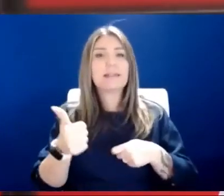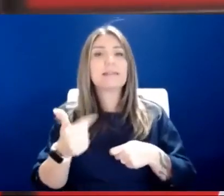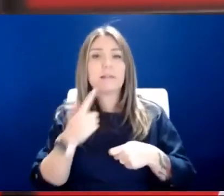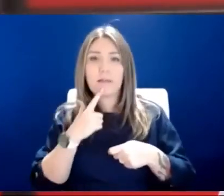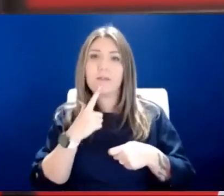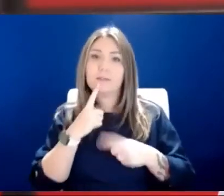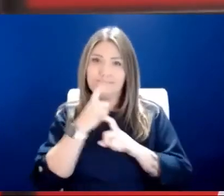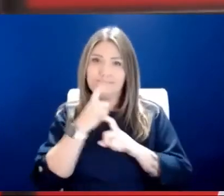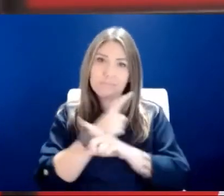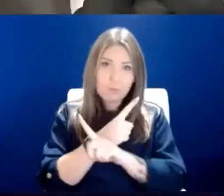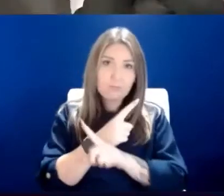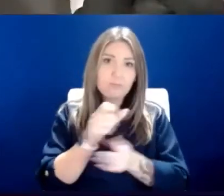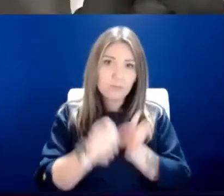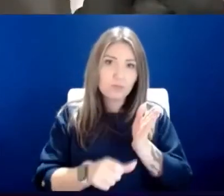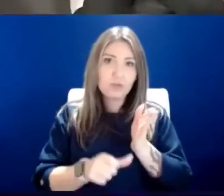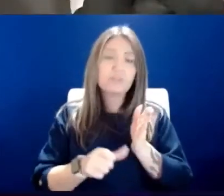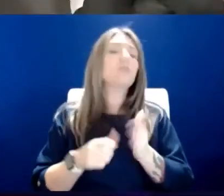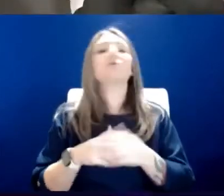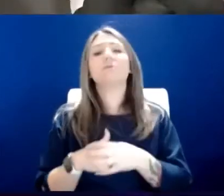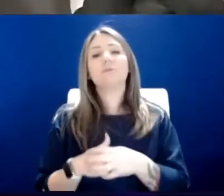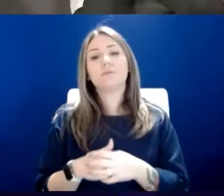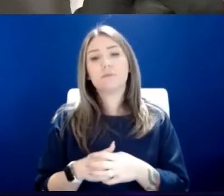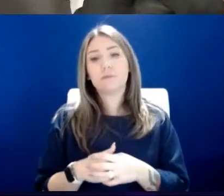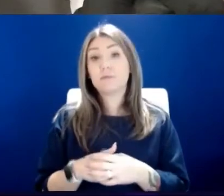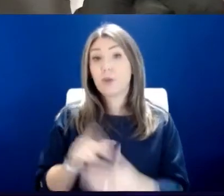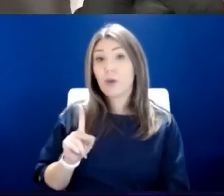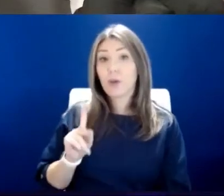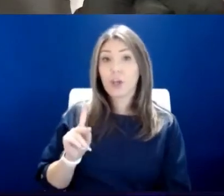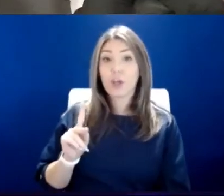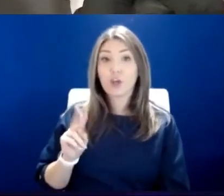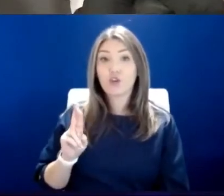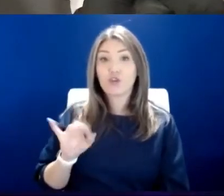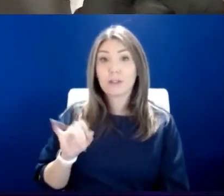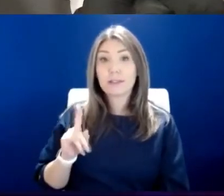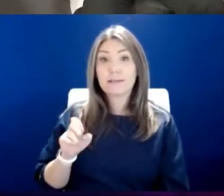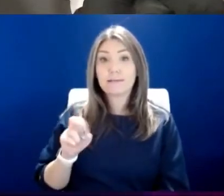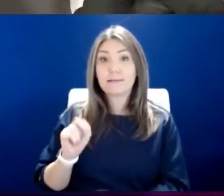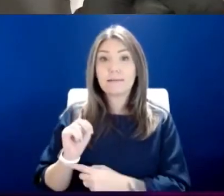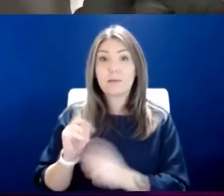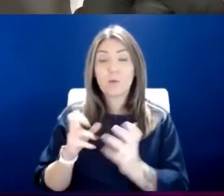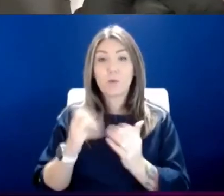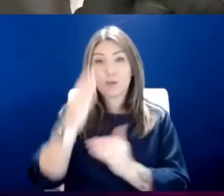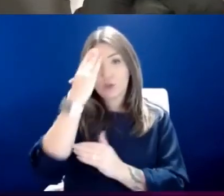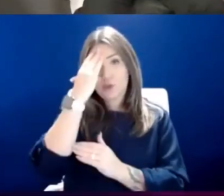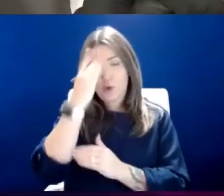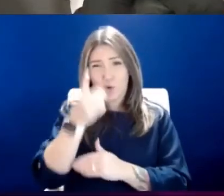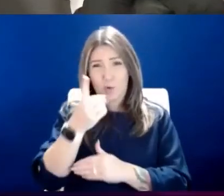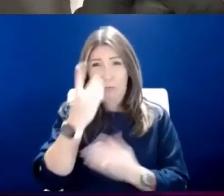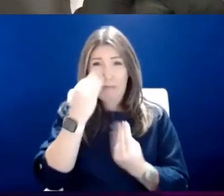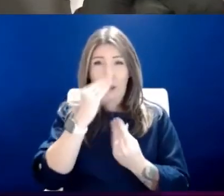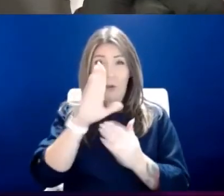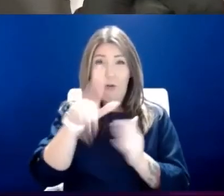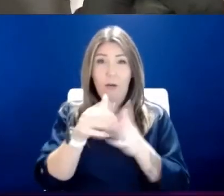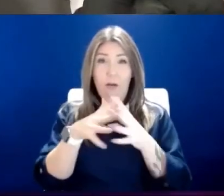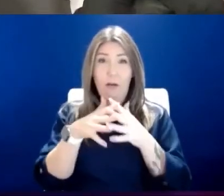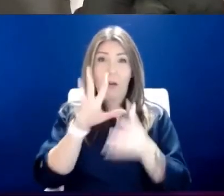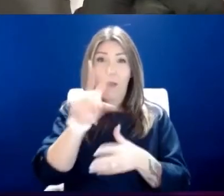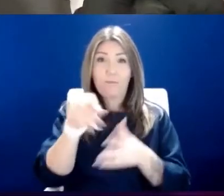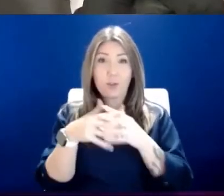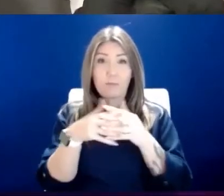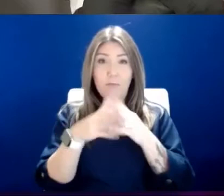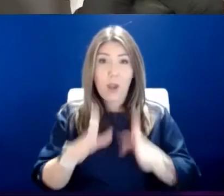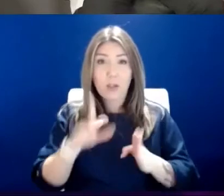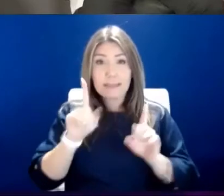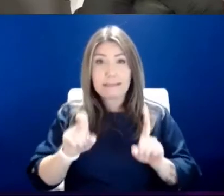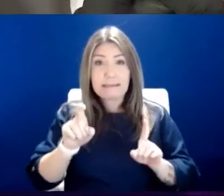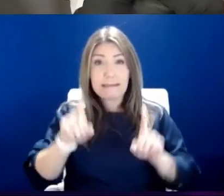procedure. Kristen would like to know if you think that all African Americans should be screened for this, since the